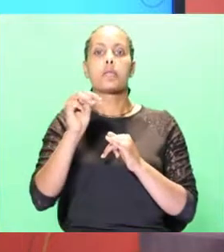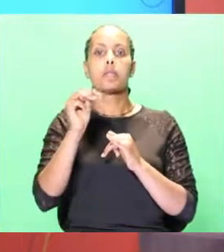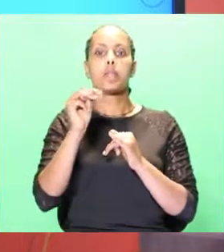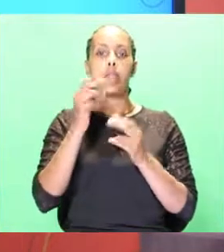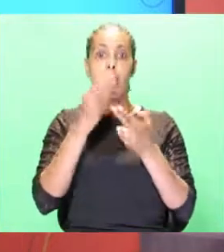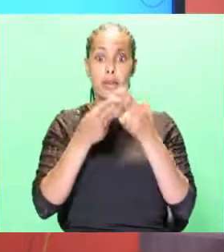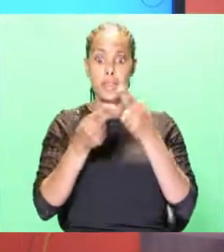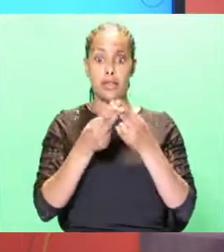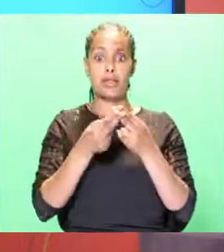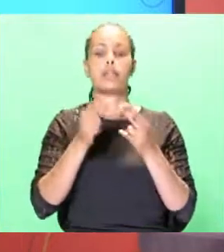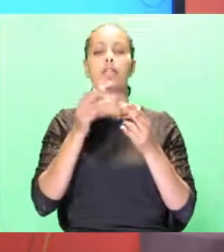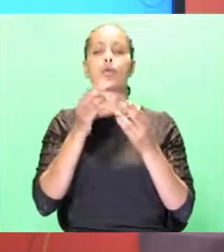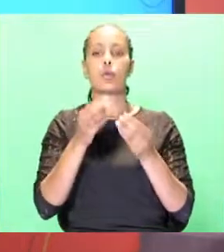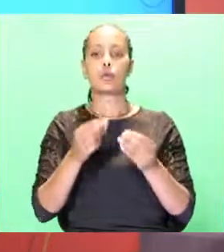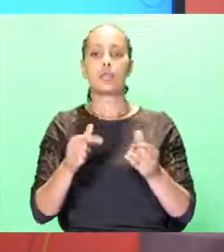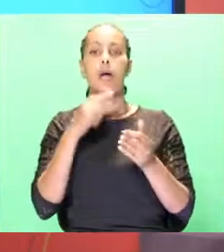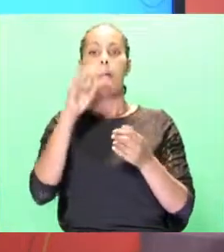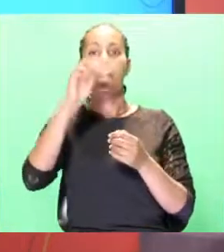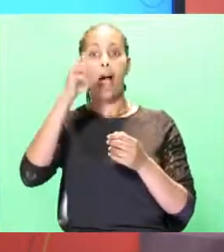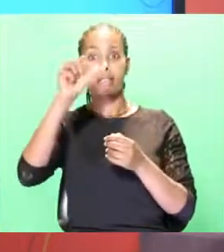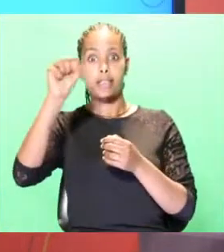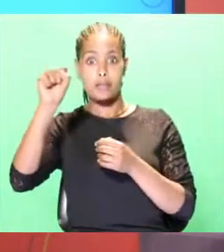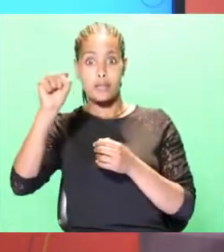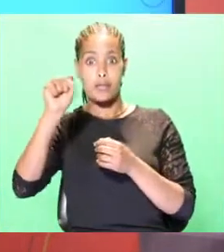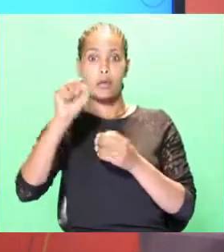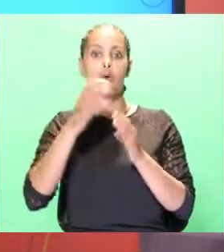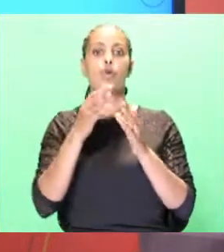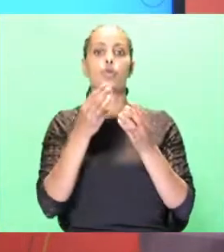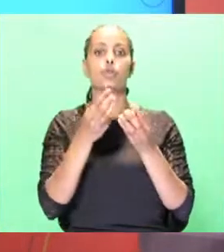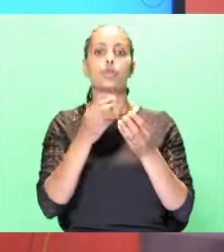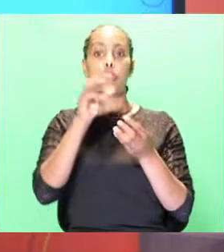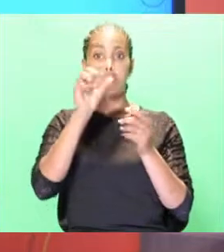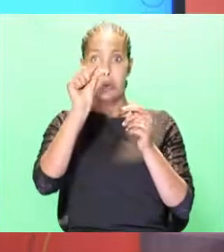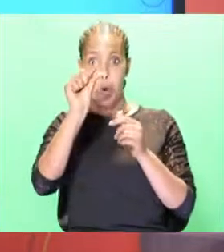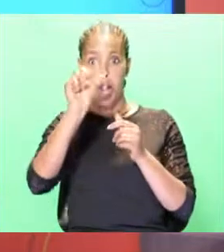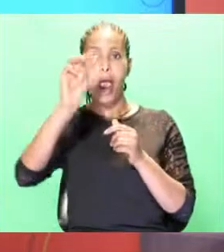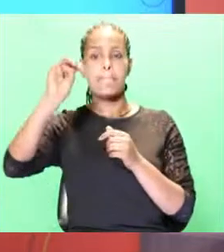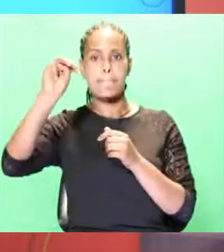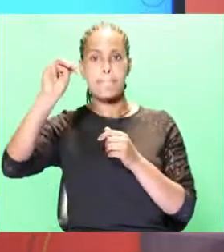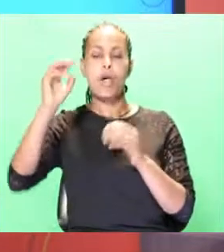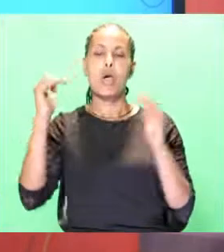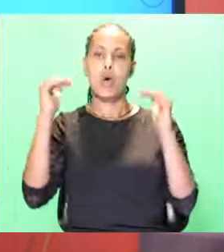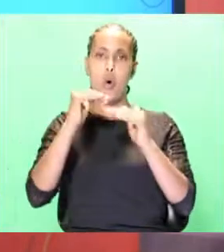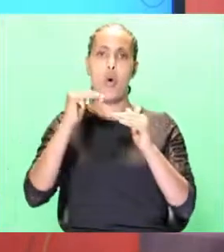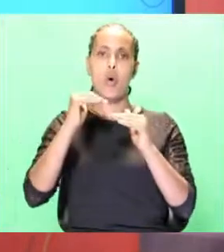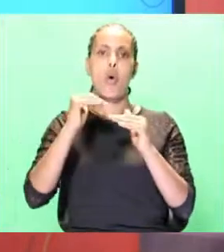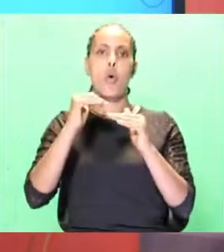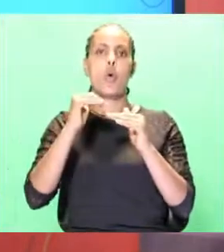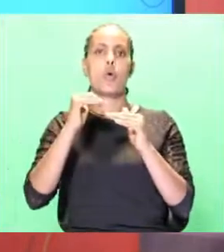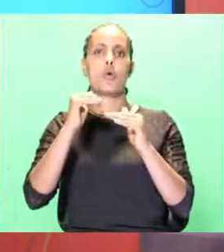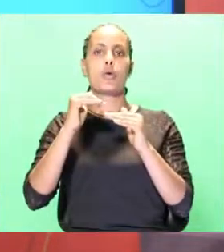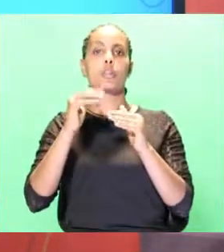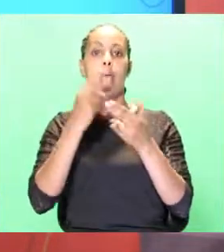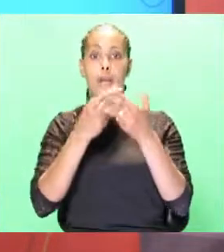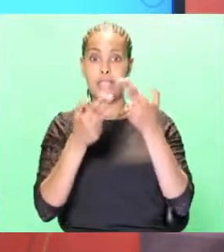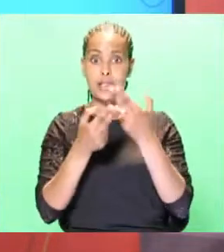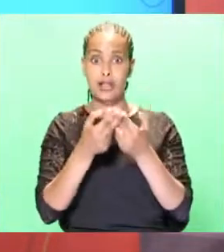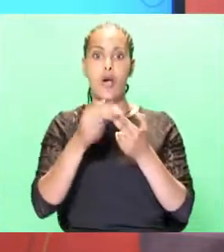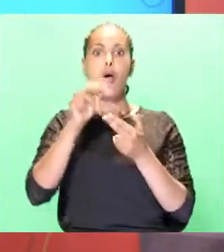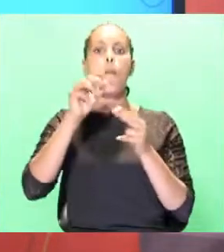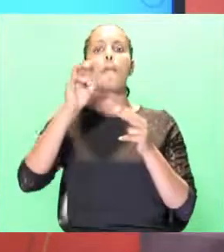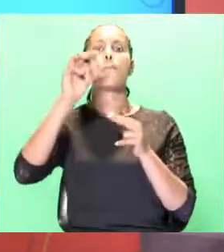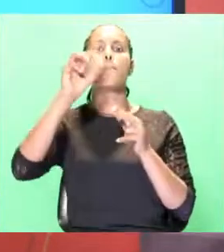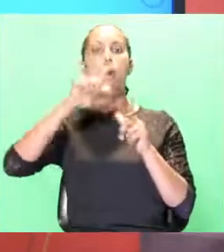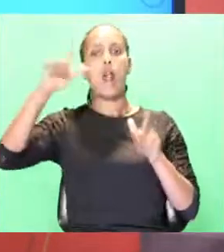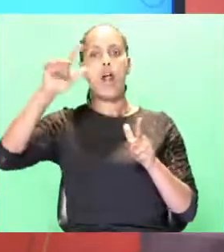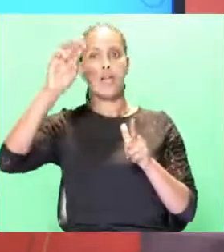the solution. Mass of the solid, small m, equal molarity of the solution times molar mass